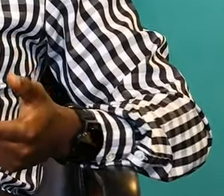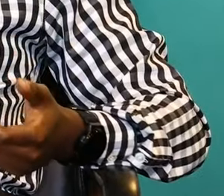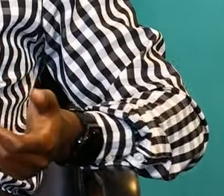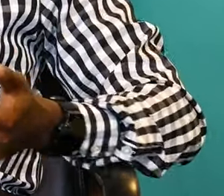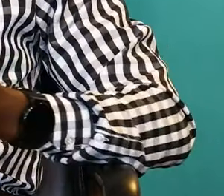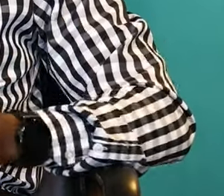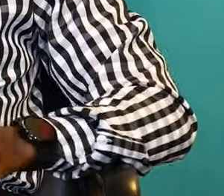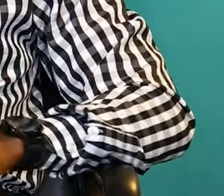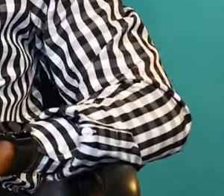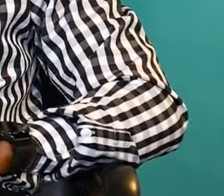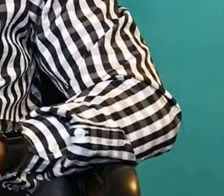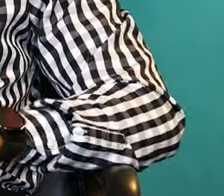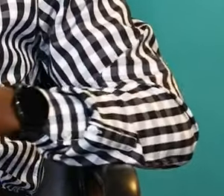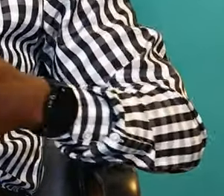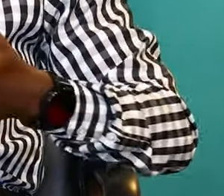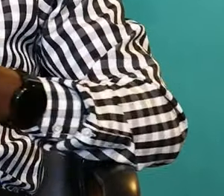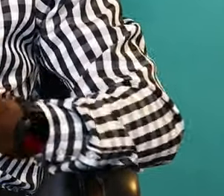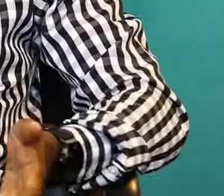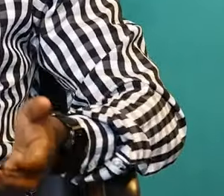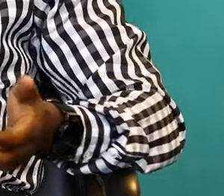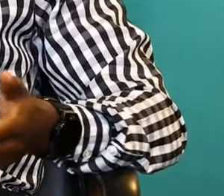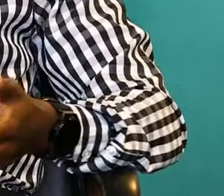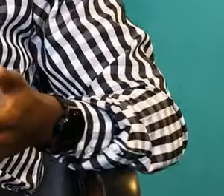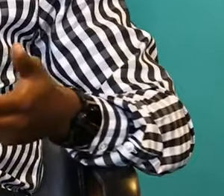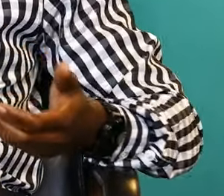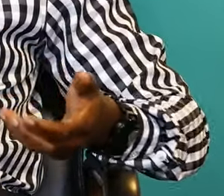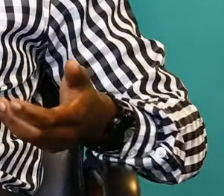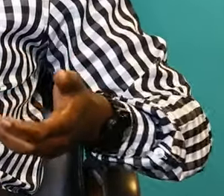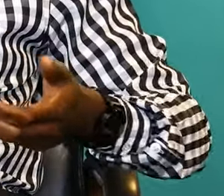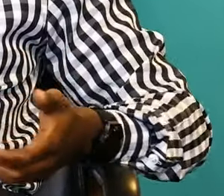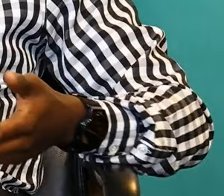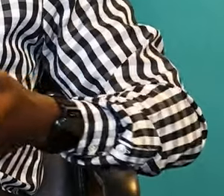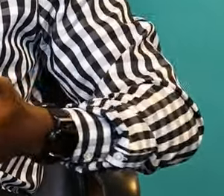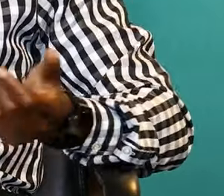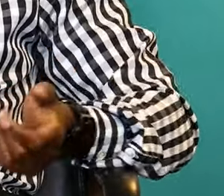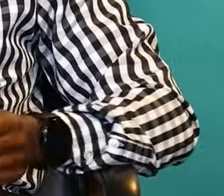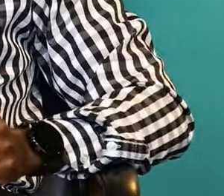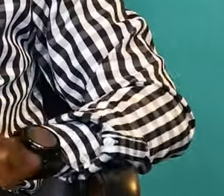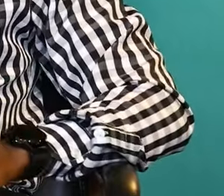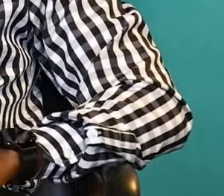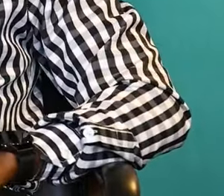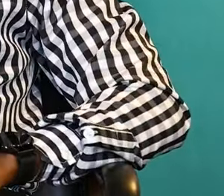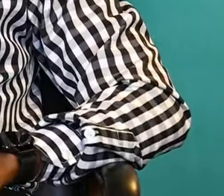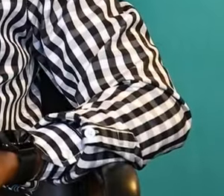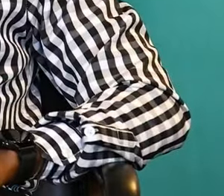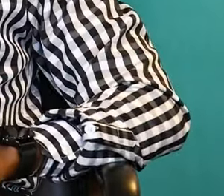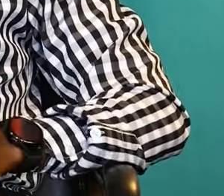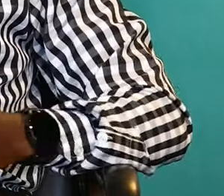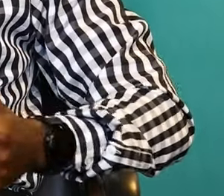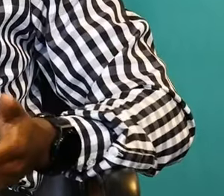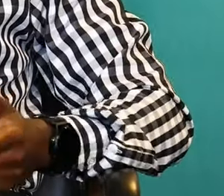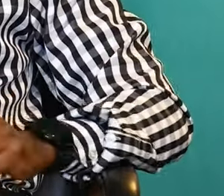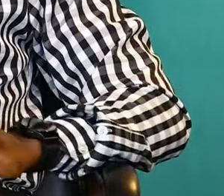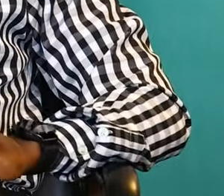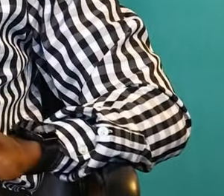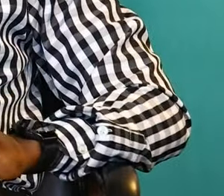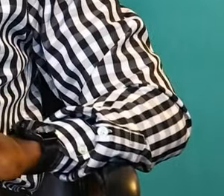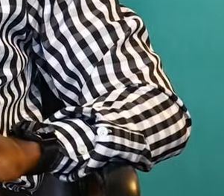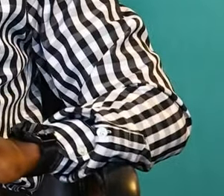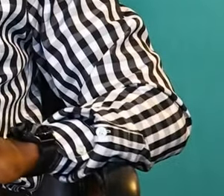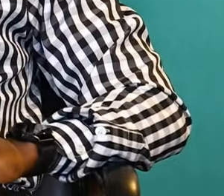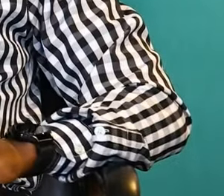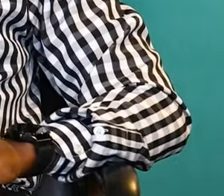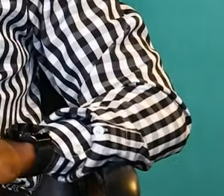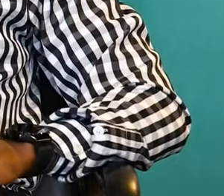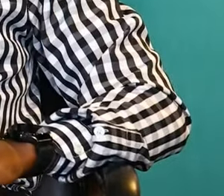constantly, chances of getting involved in some of the things that I mentioned here that led Solomon astray is hard to actually